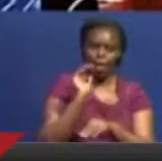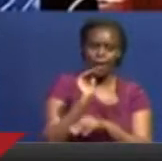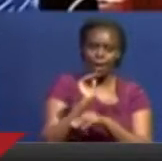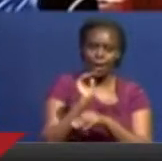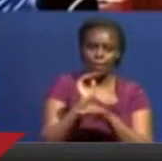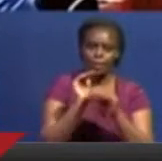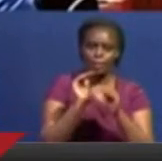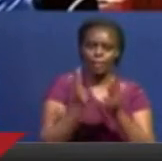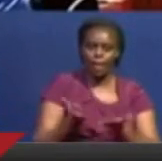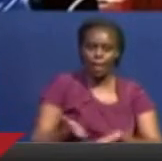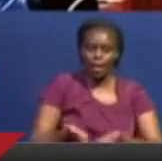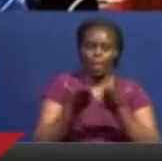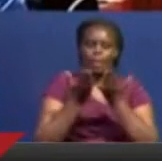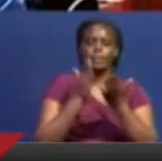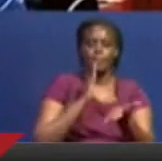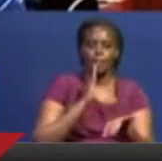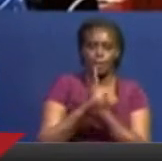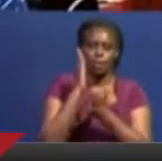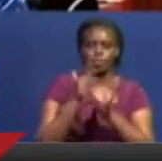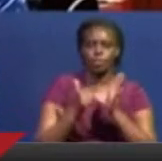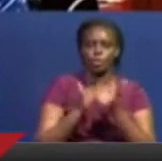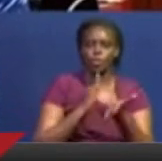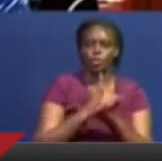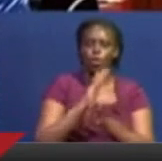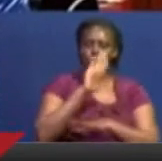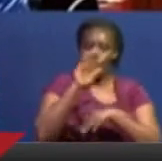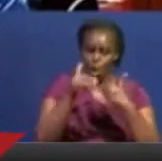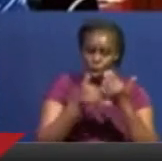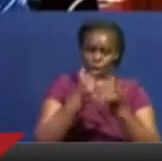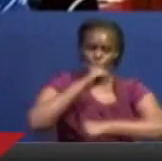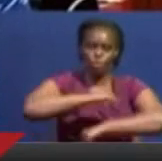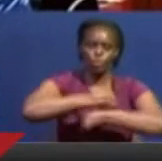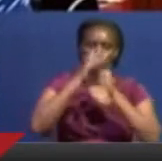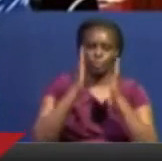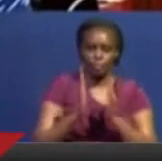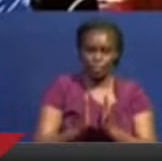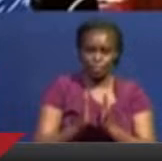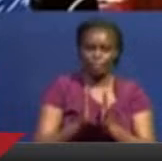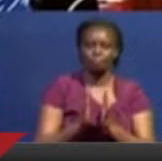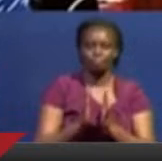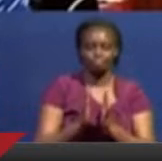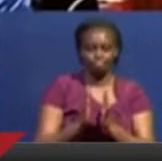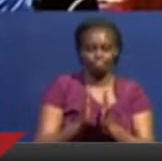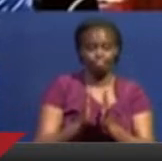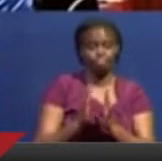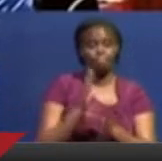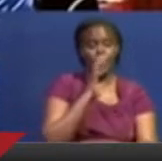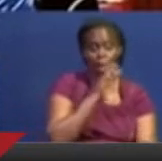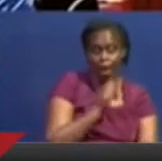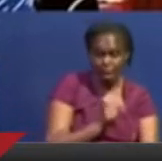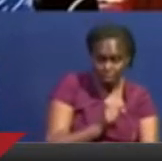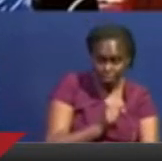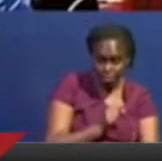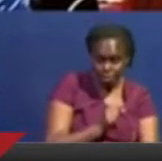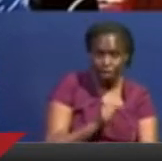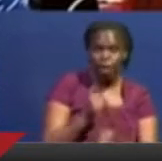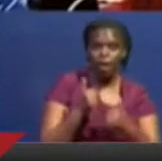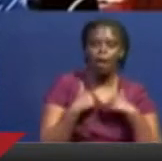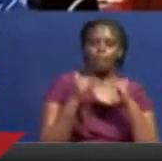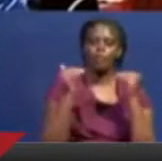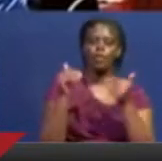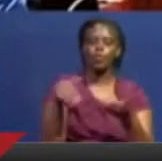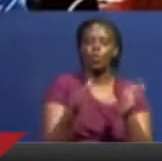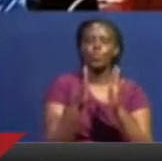to enhance this right, ensuring that all students, regardless to age, have an